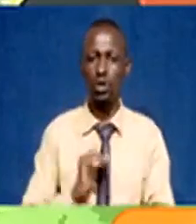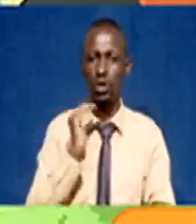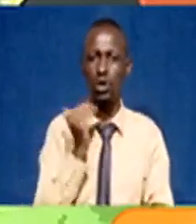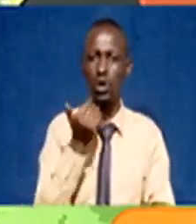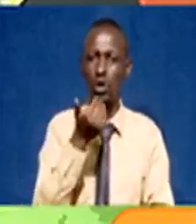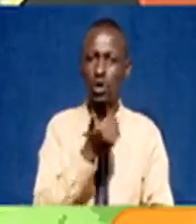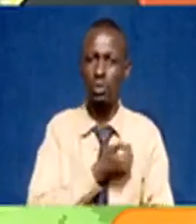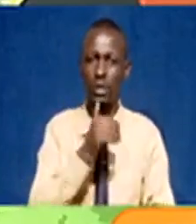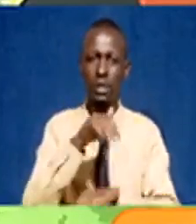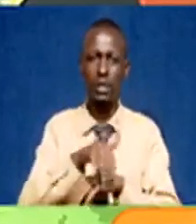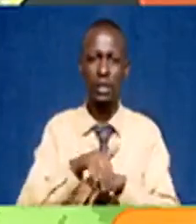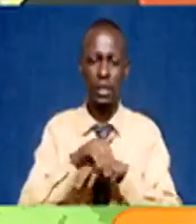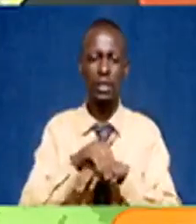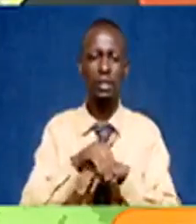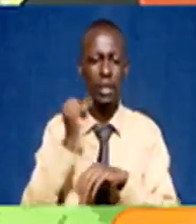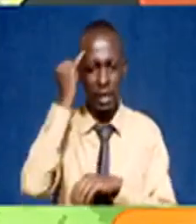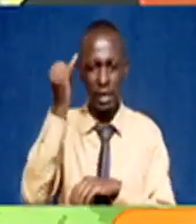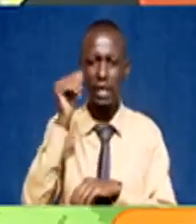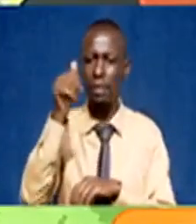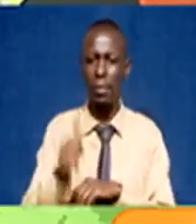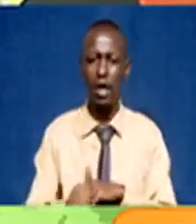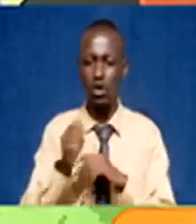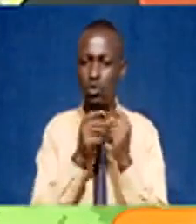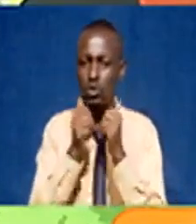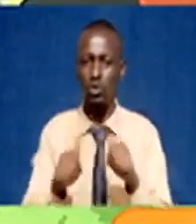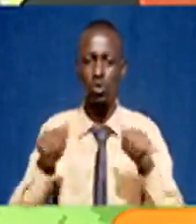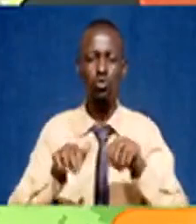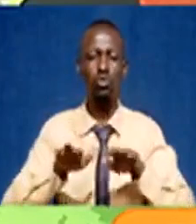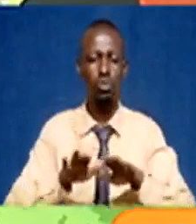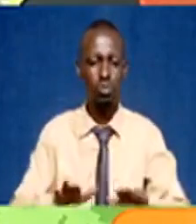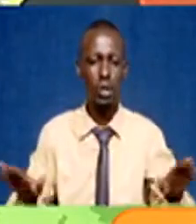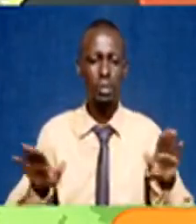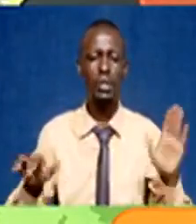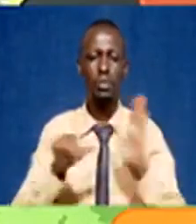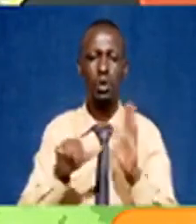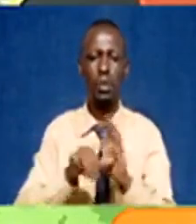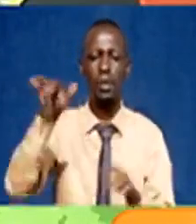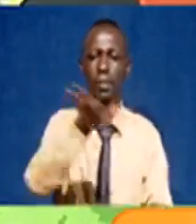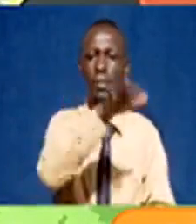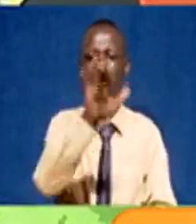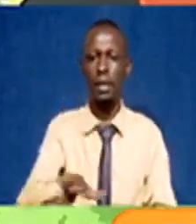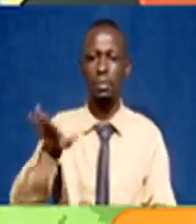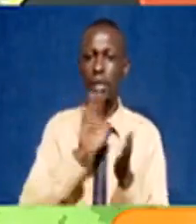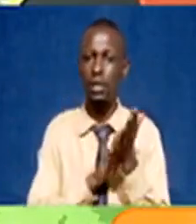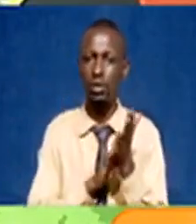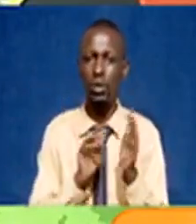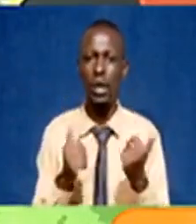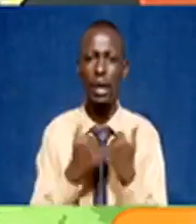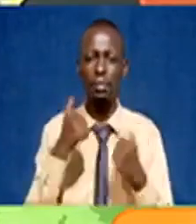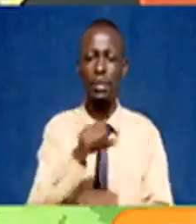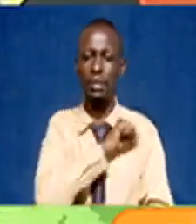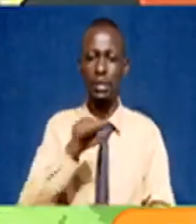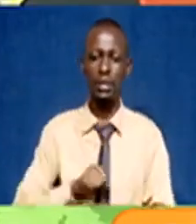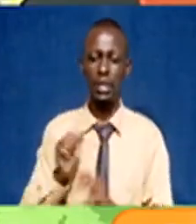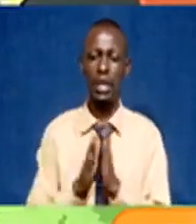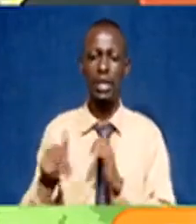to give a proper solution to what they termed as a thorn in the flesh of Parliament. Key among the recommendations that the Senate and the National